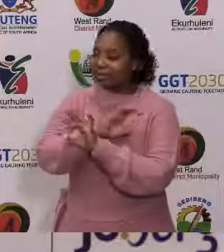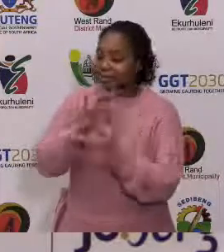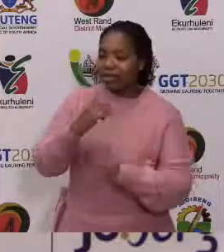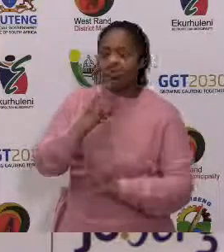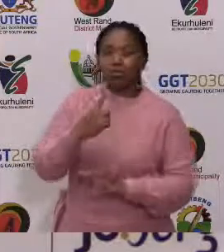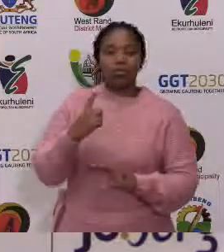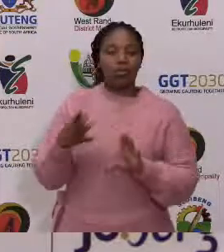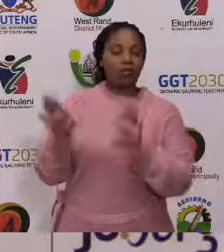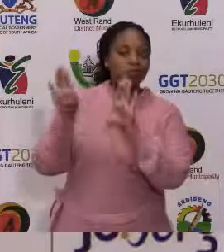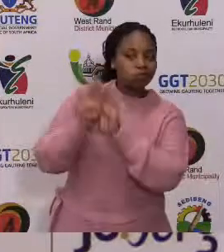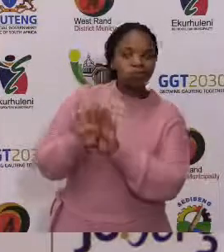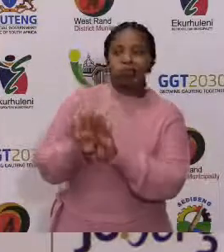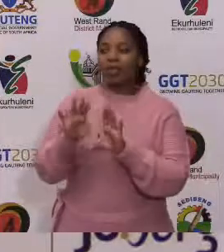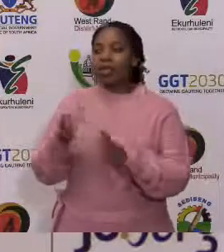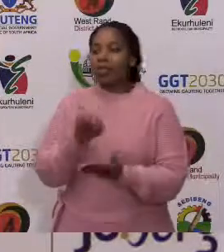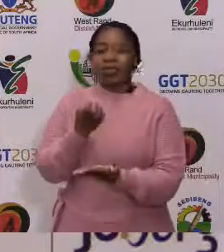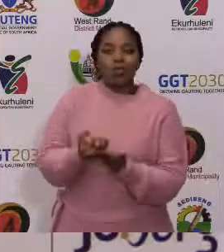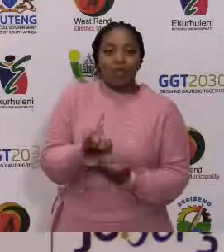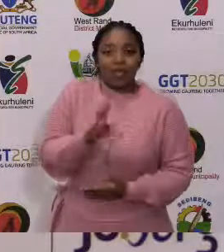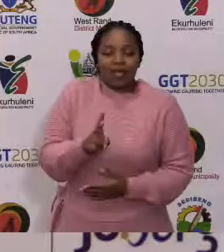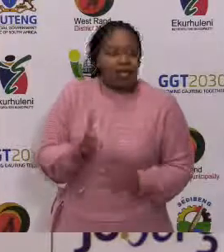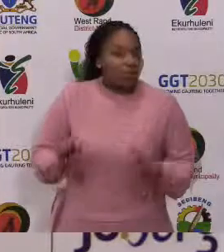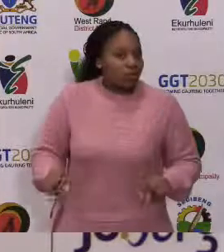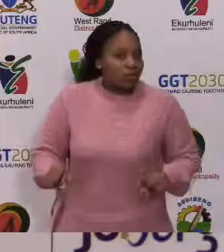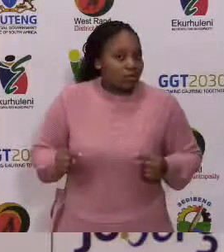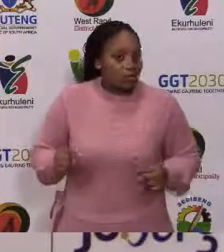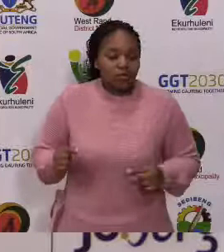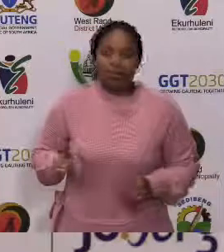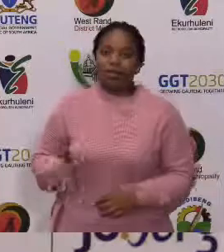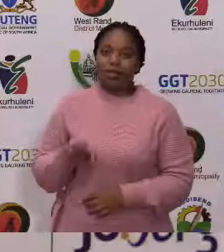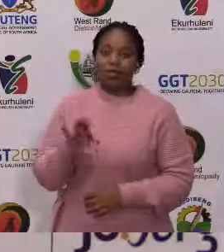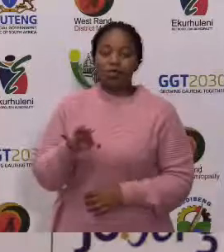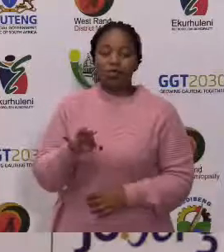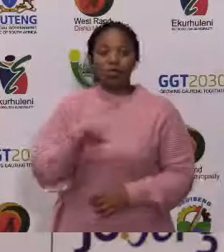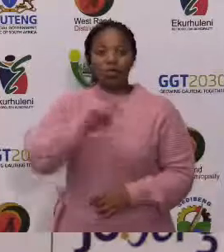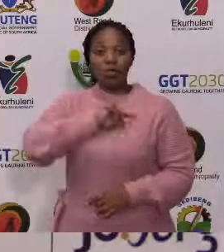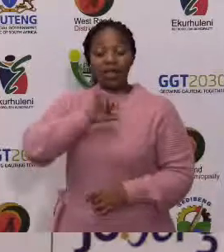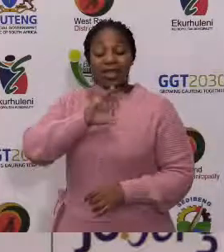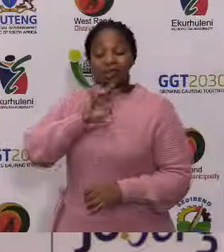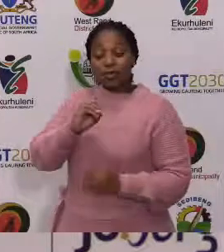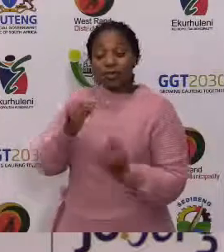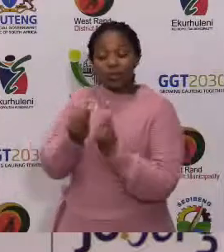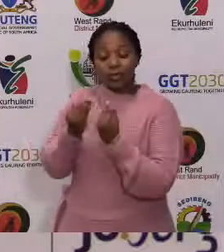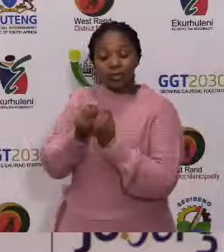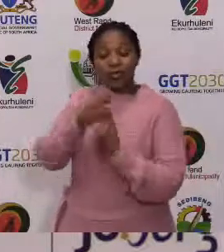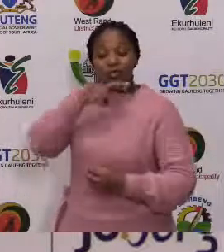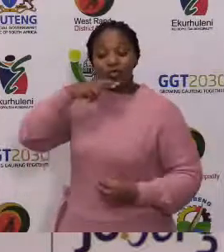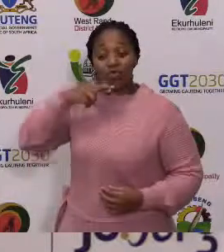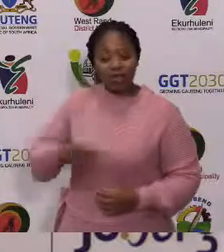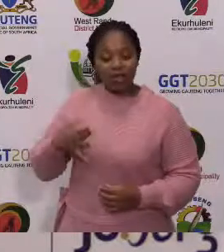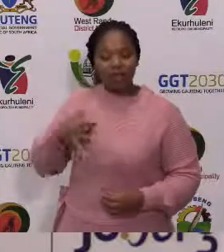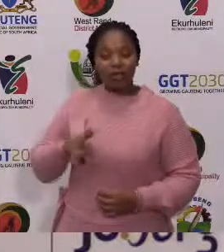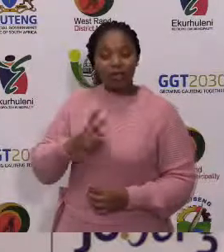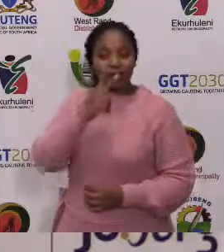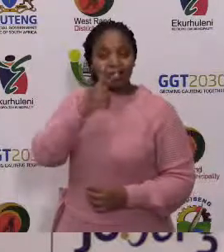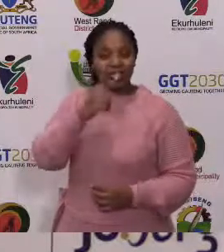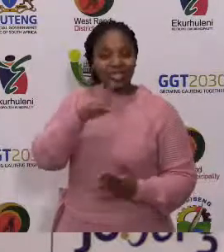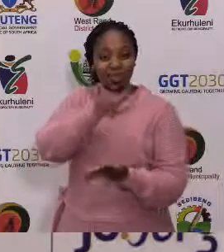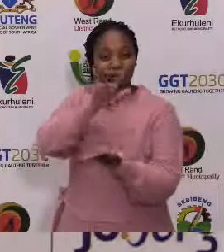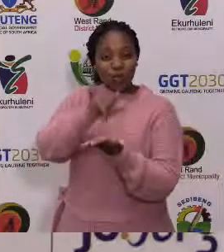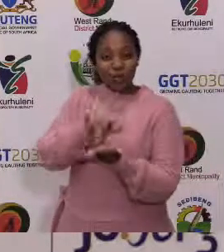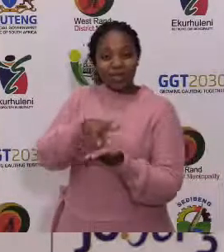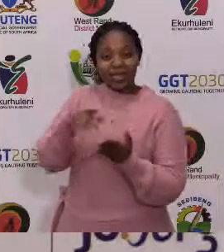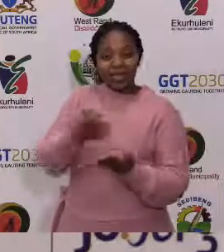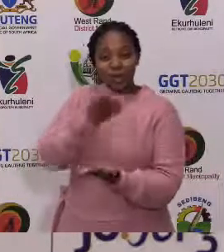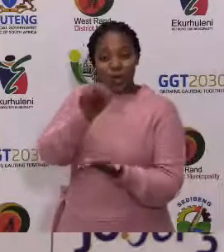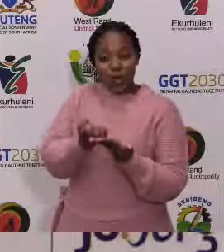shut down the economy. If there's something that we really wouldn't want to see is a situation where the economy is shut down.